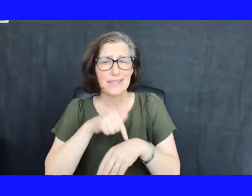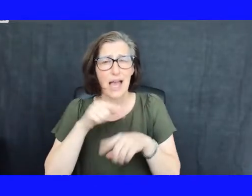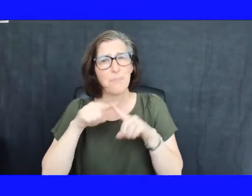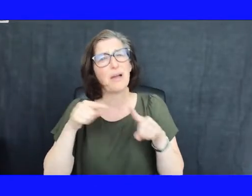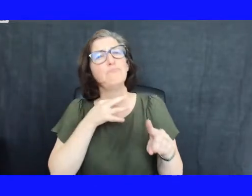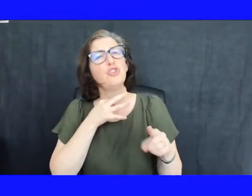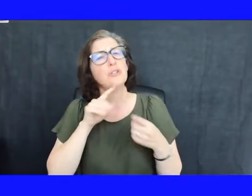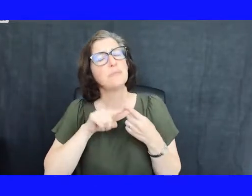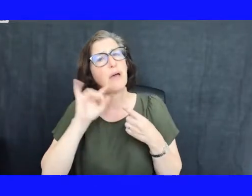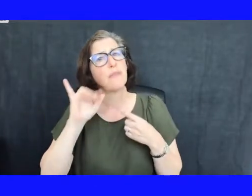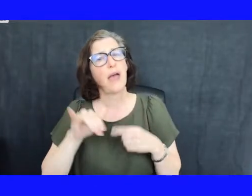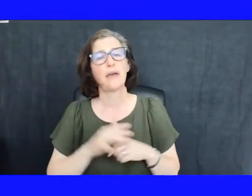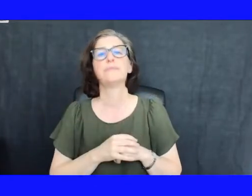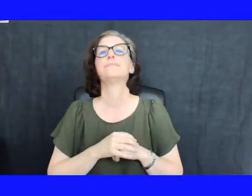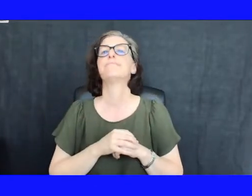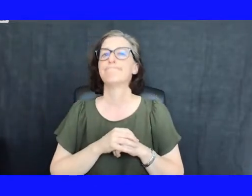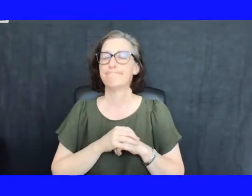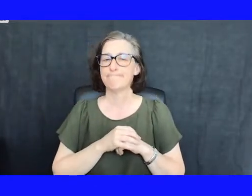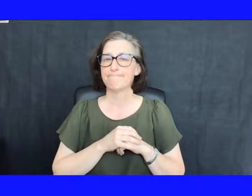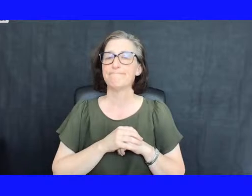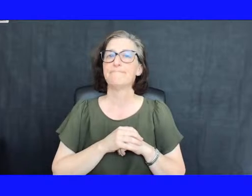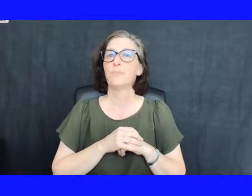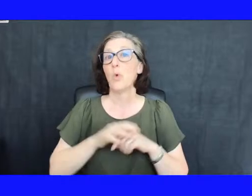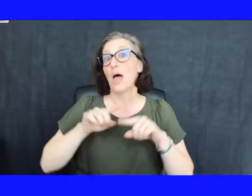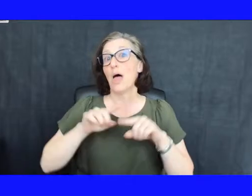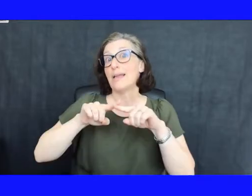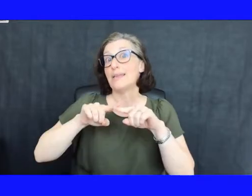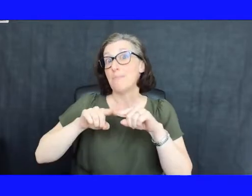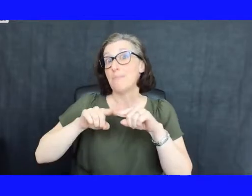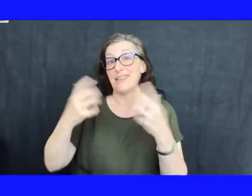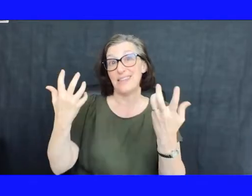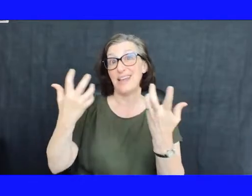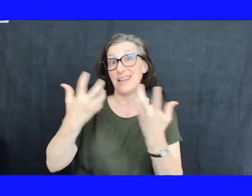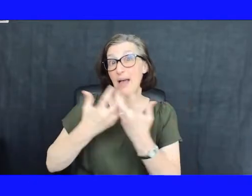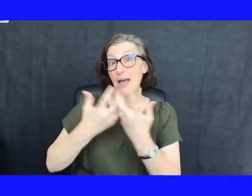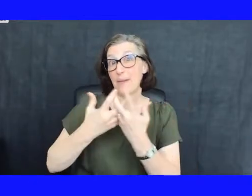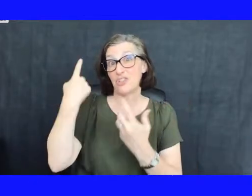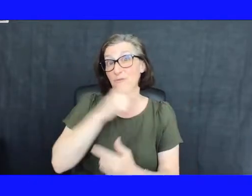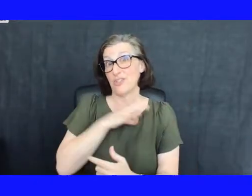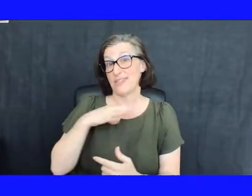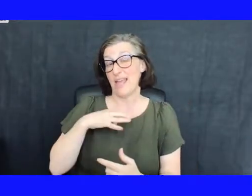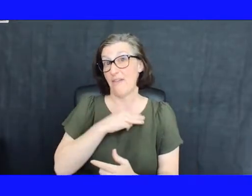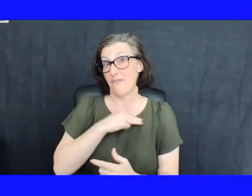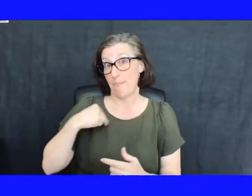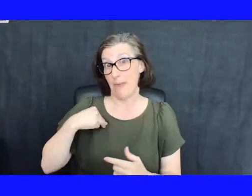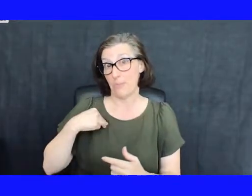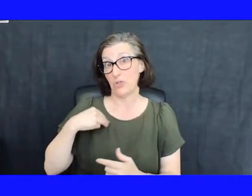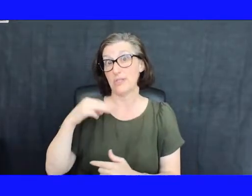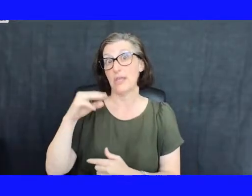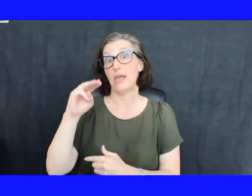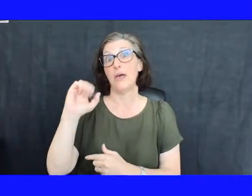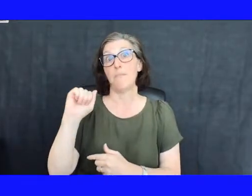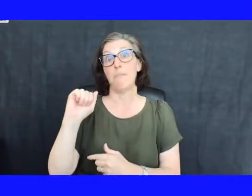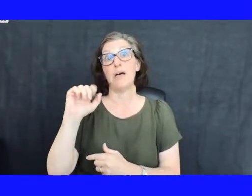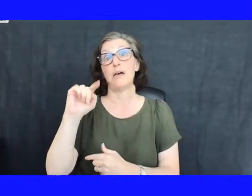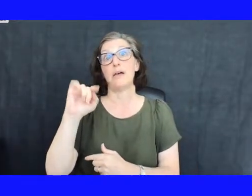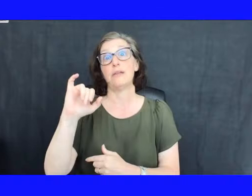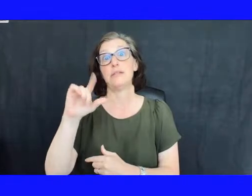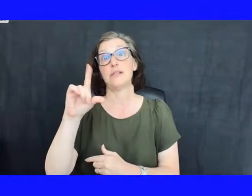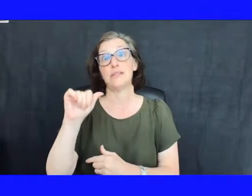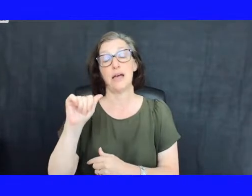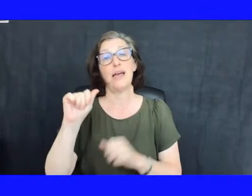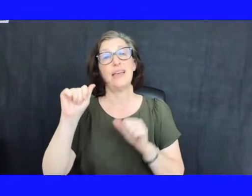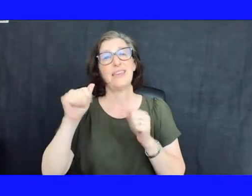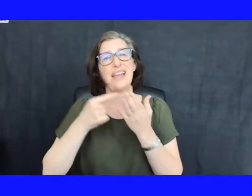who may want to file a complaint. Those complaints normally come to us externally through either the State Division